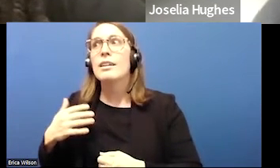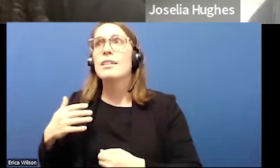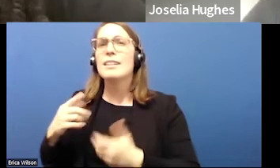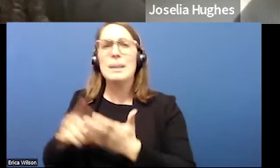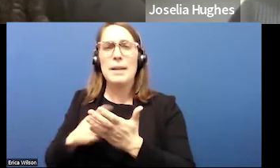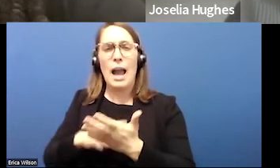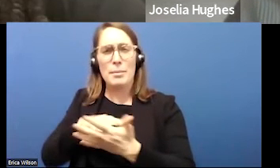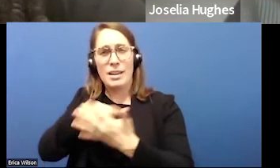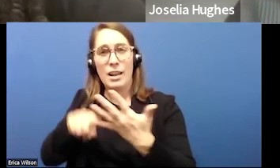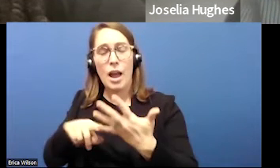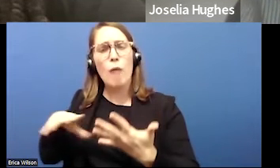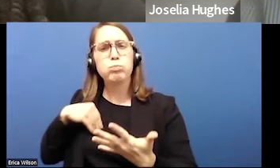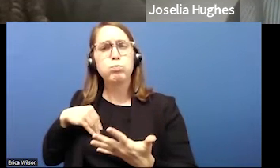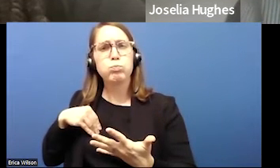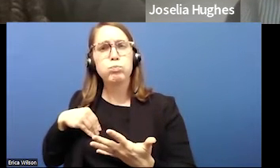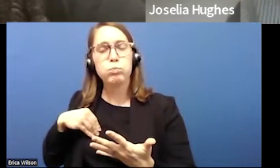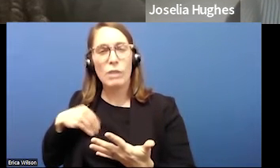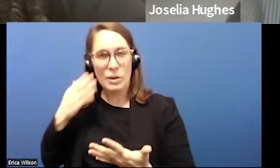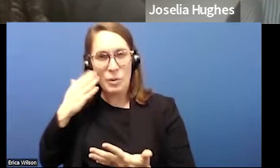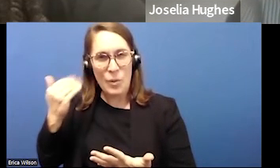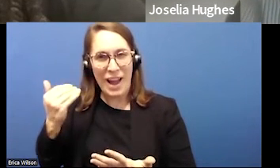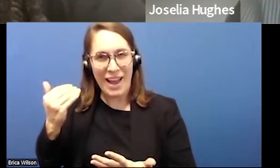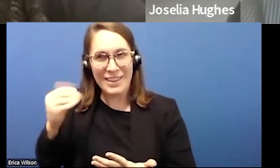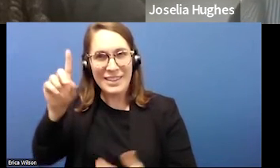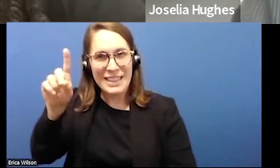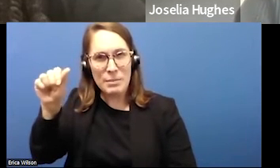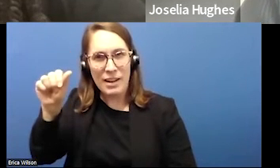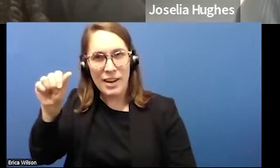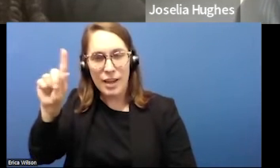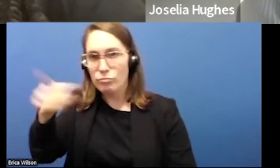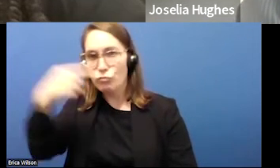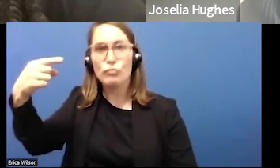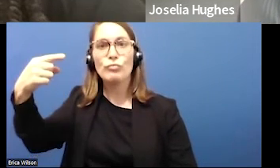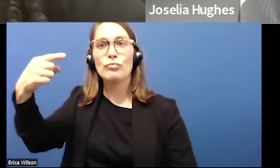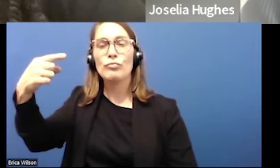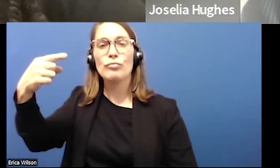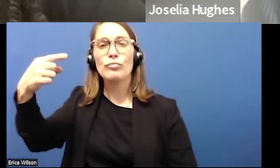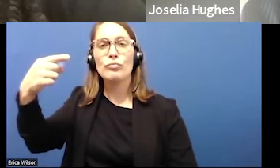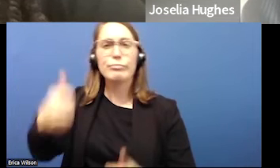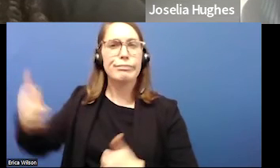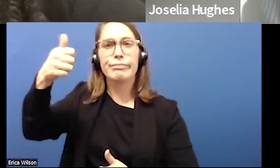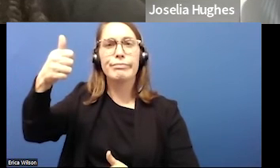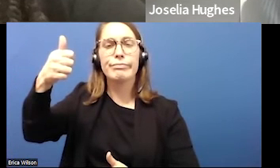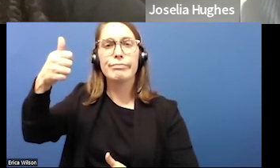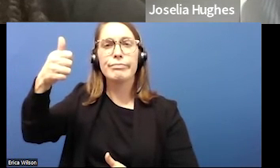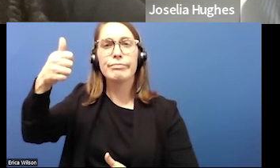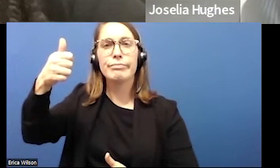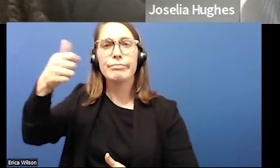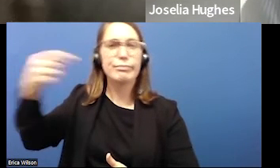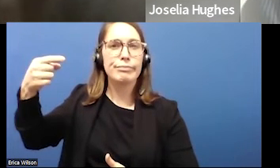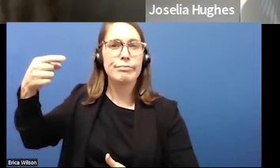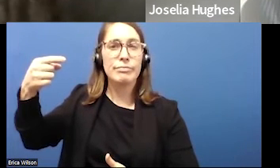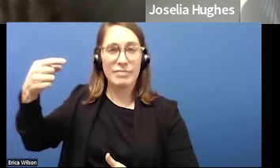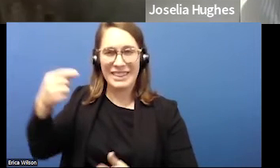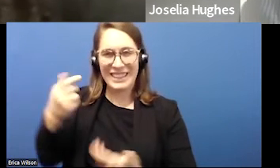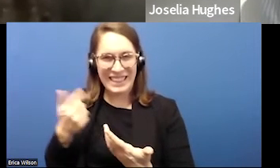sometimes they are not criticized due to disability standing as the head. I don't know if that